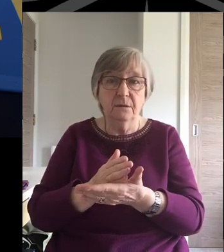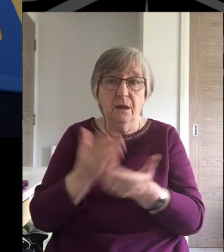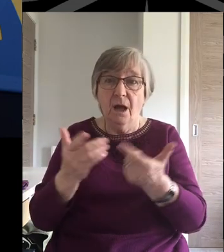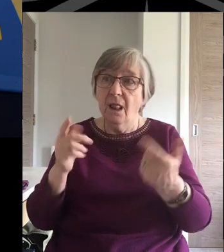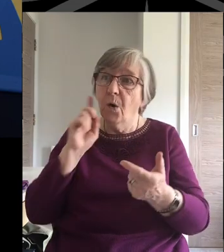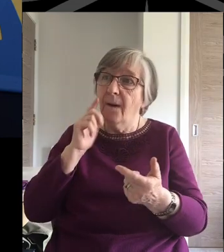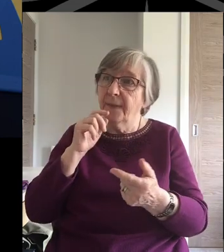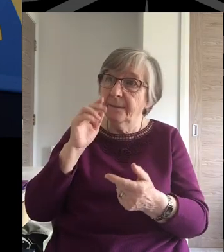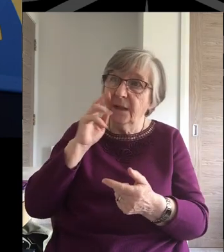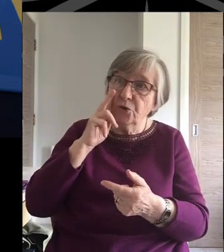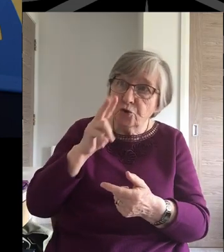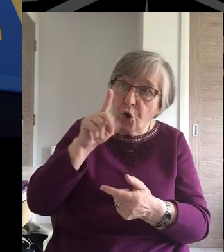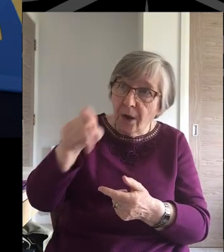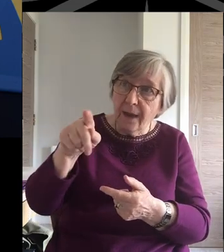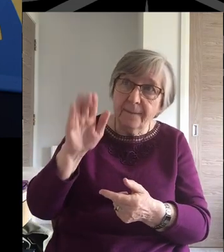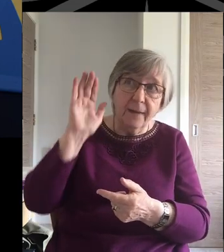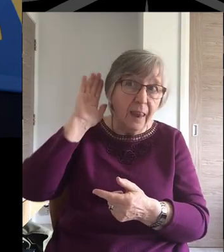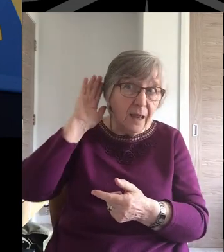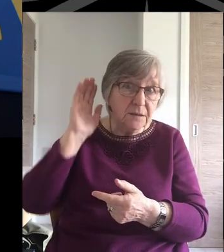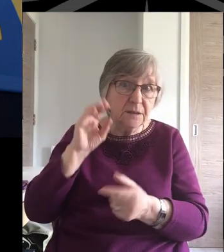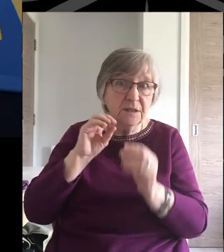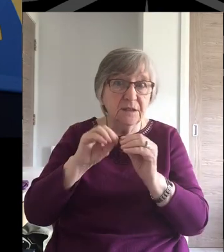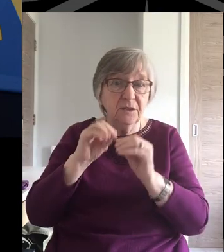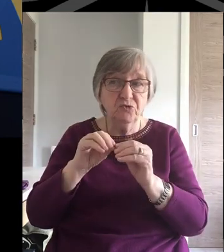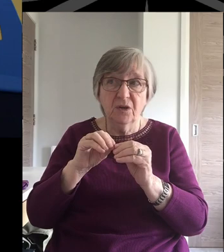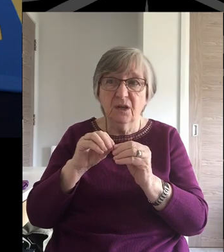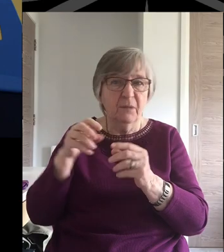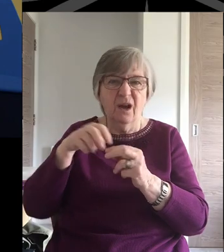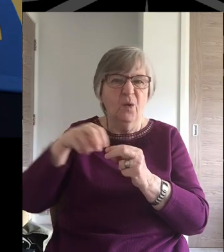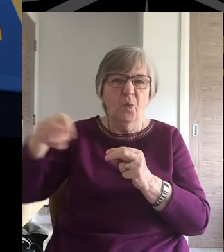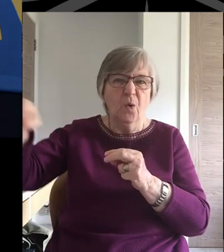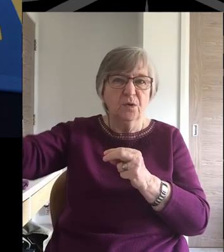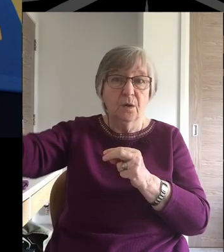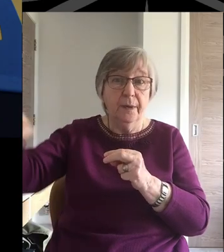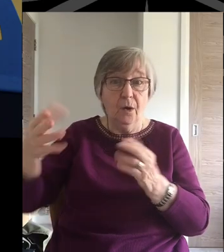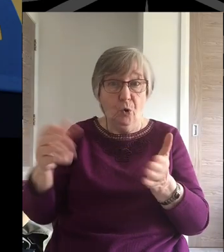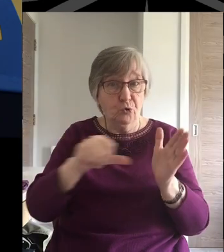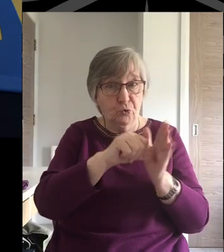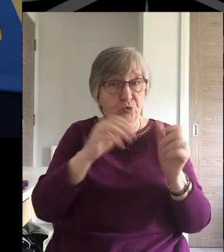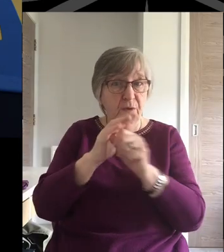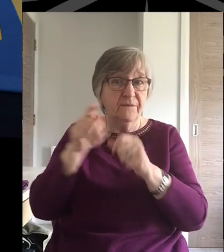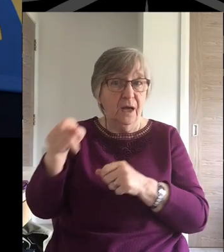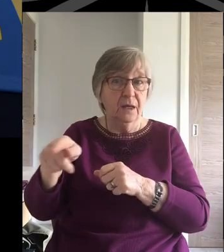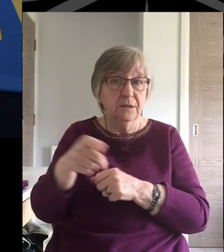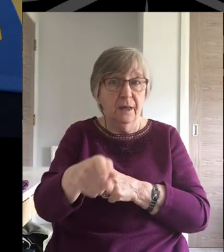see and hear him and walked away or crucified him.